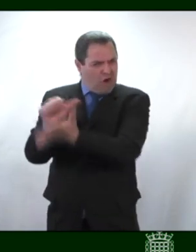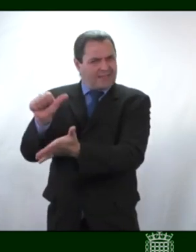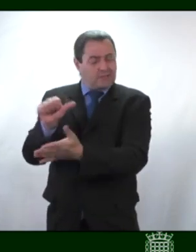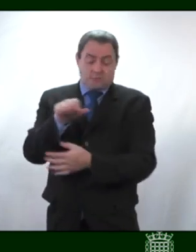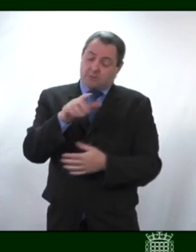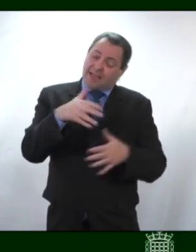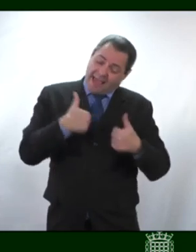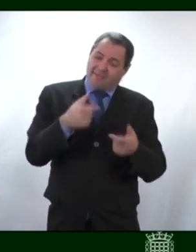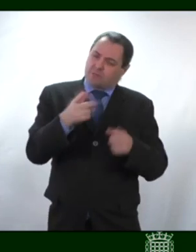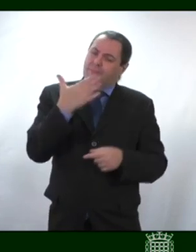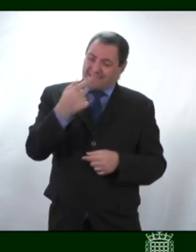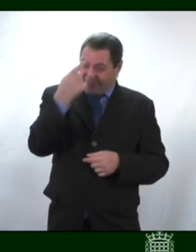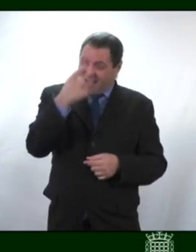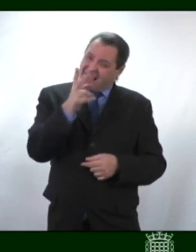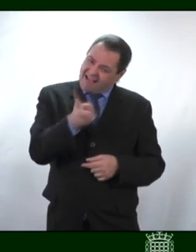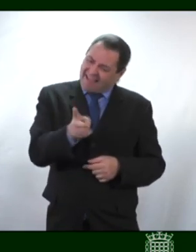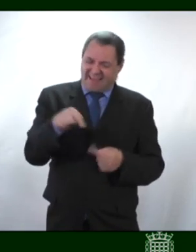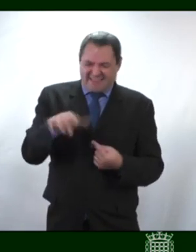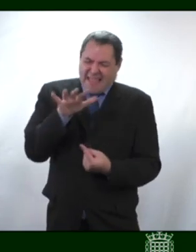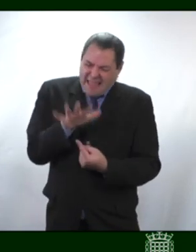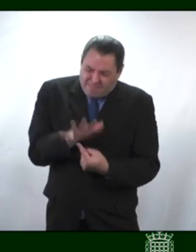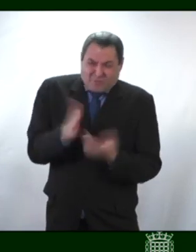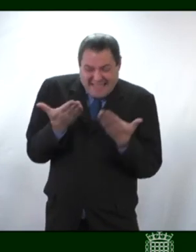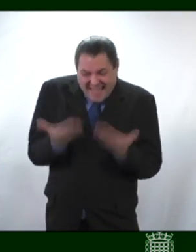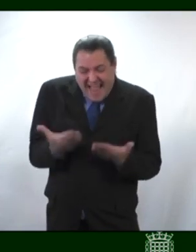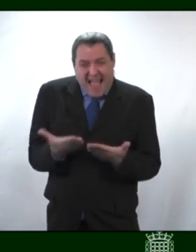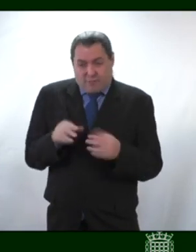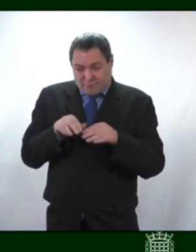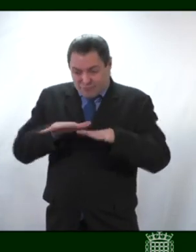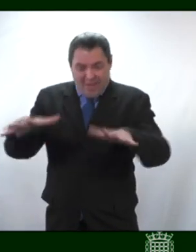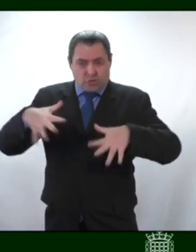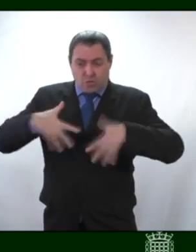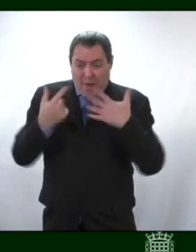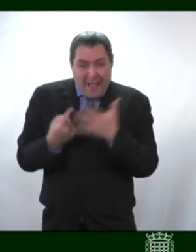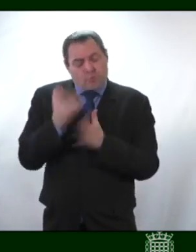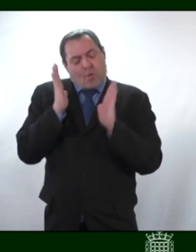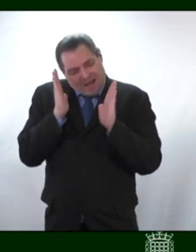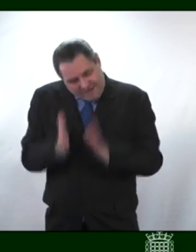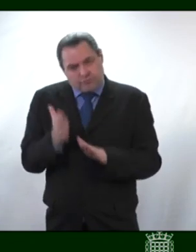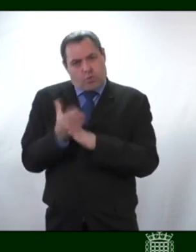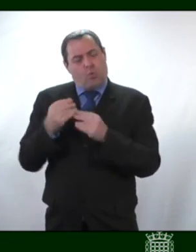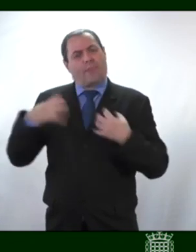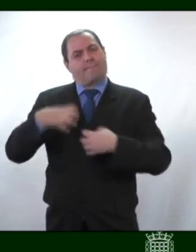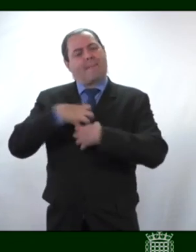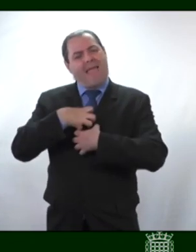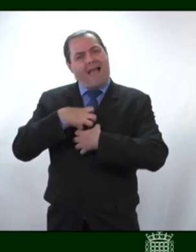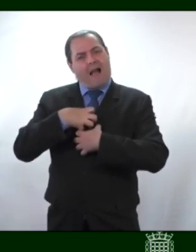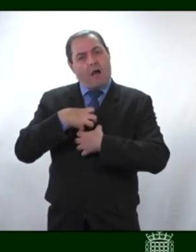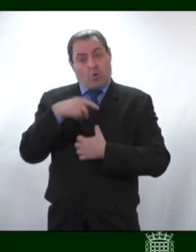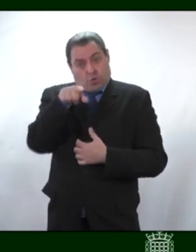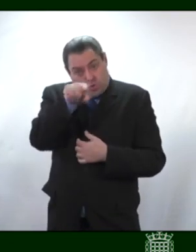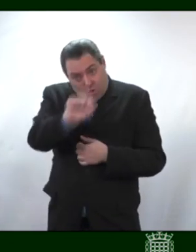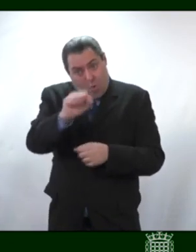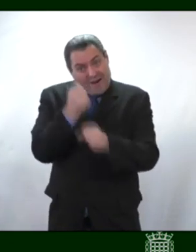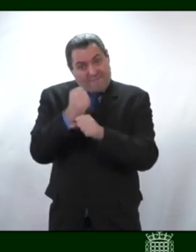think again. This is too important a time in this pandemic to fail to work with the devolved local government system that his government created.